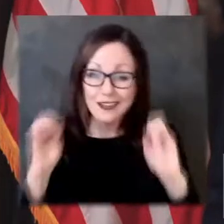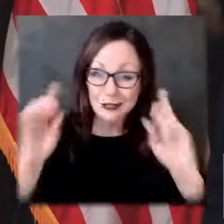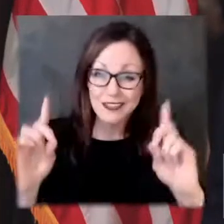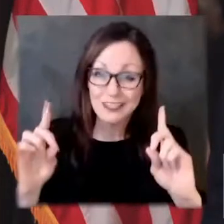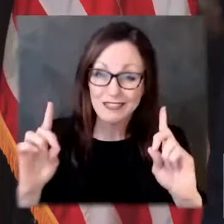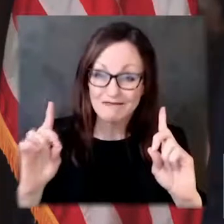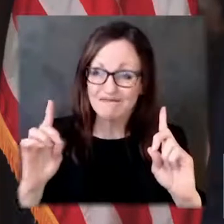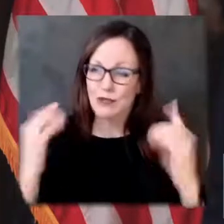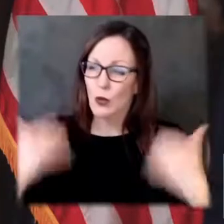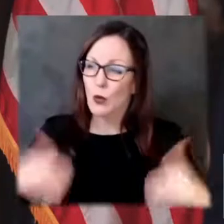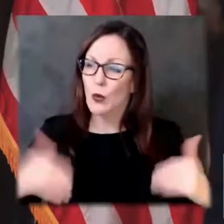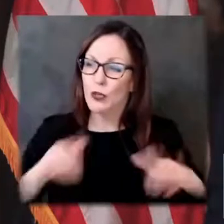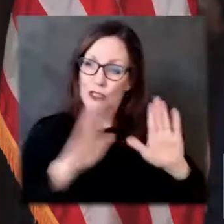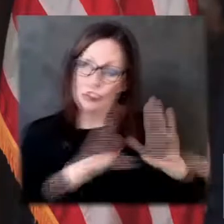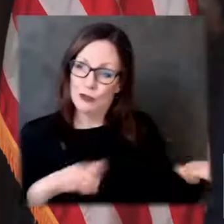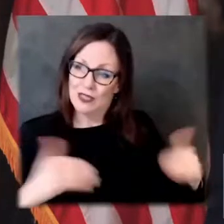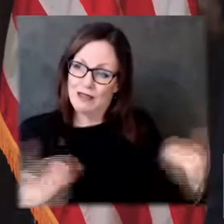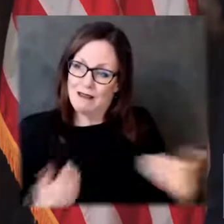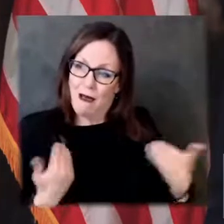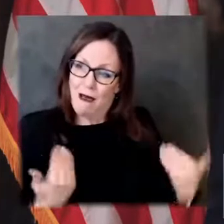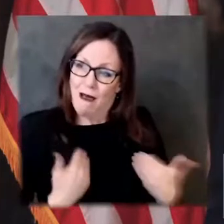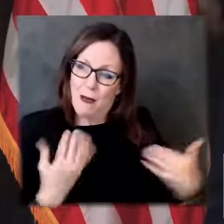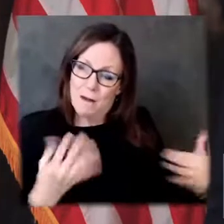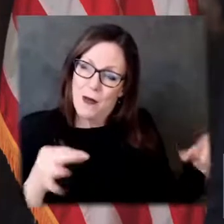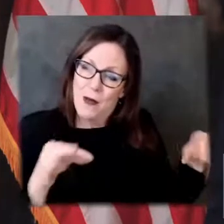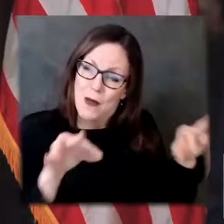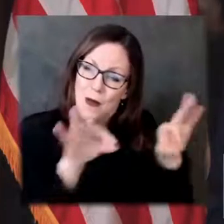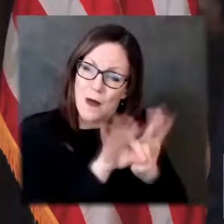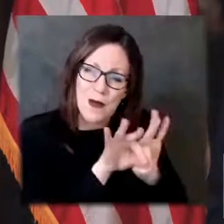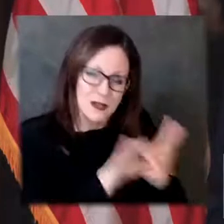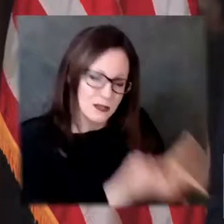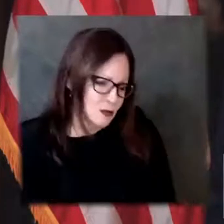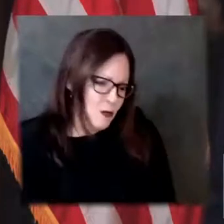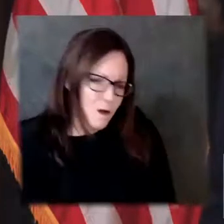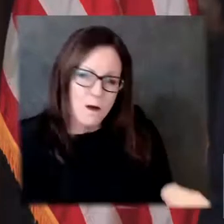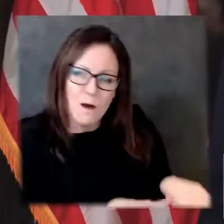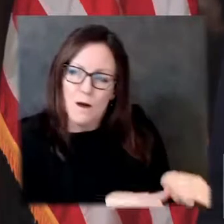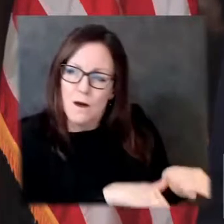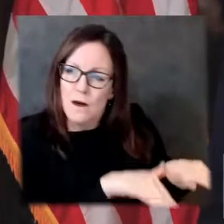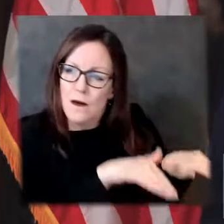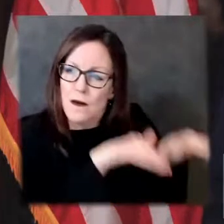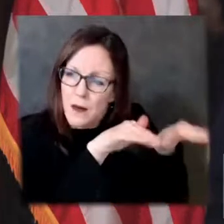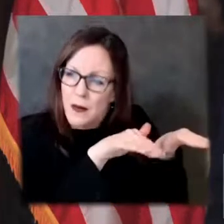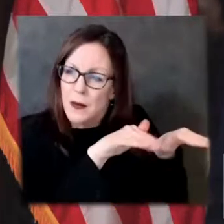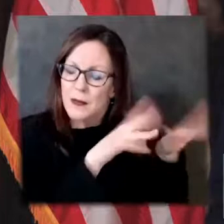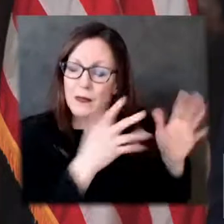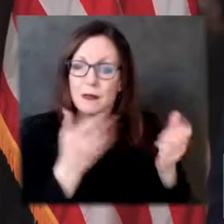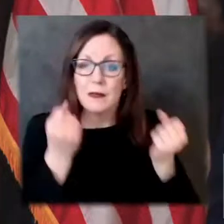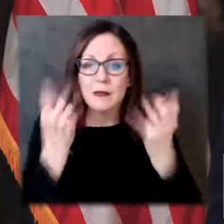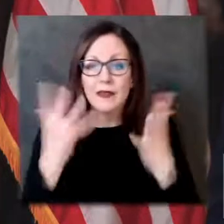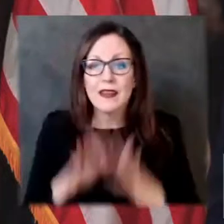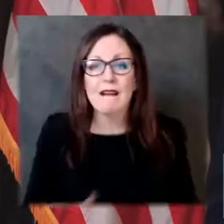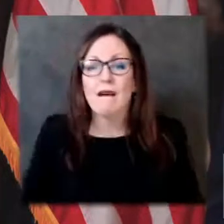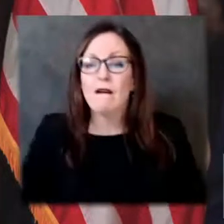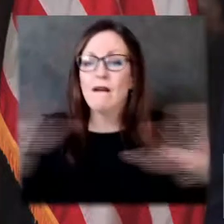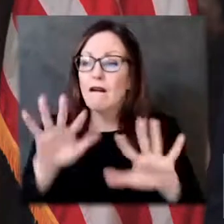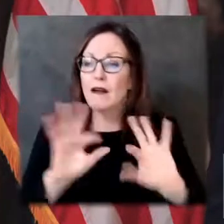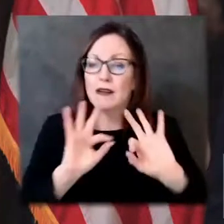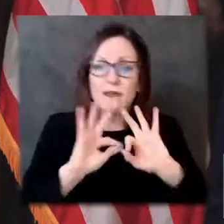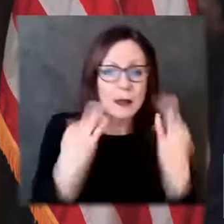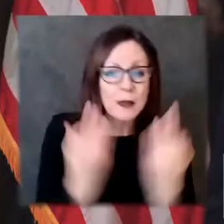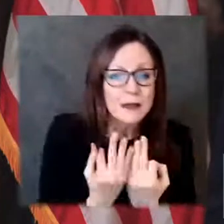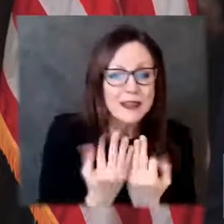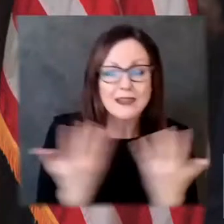first few years of our kids' lives help define their future. And for many Wisconsin families, quality child care is something